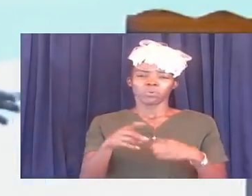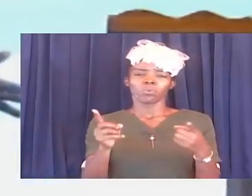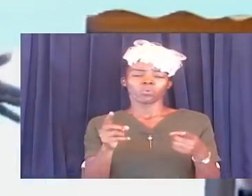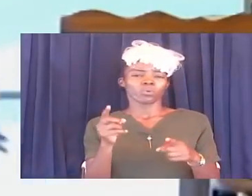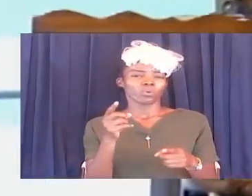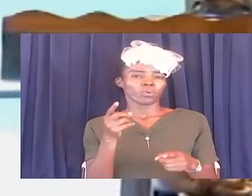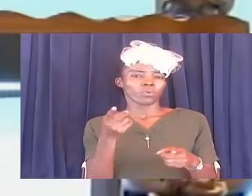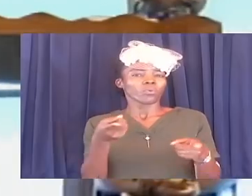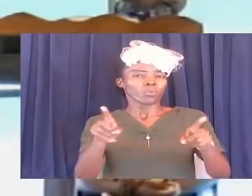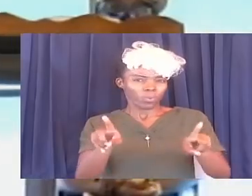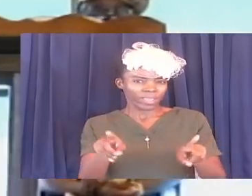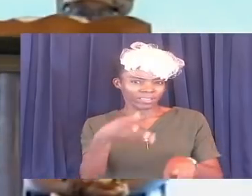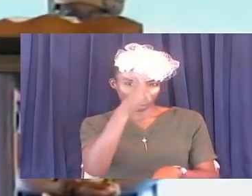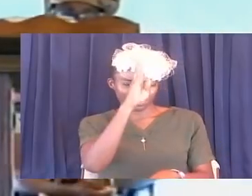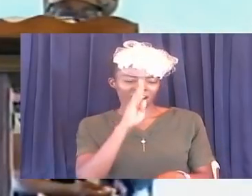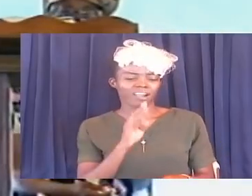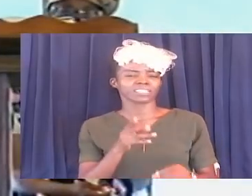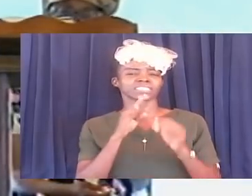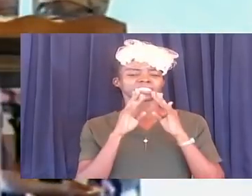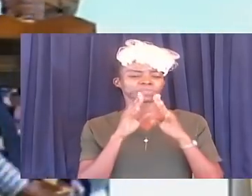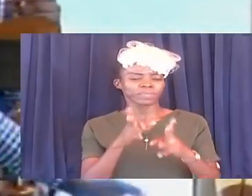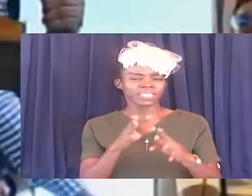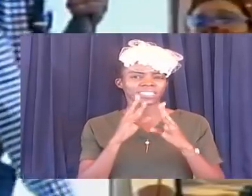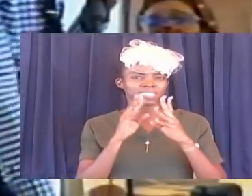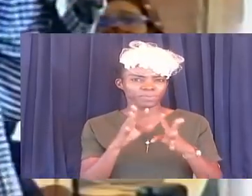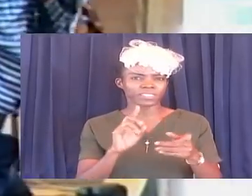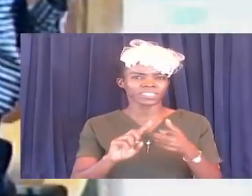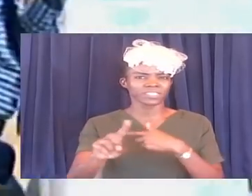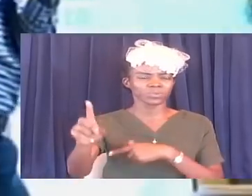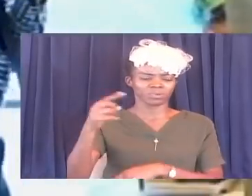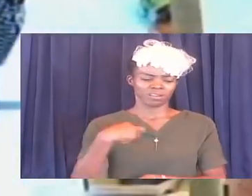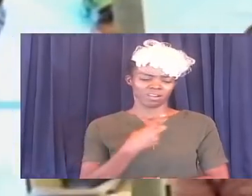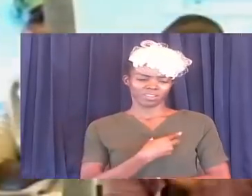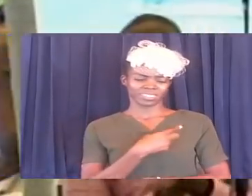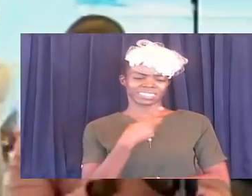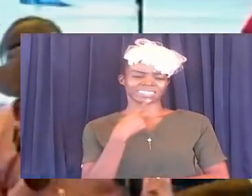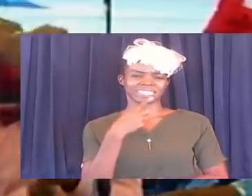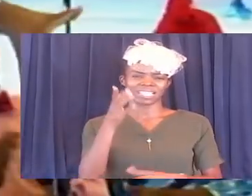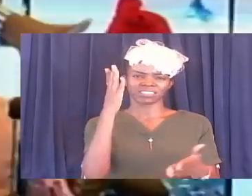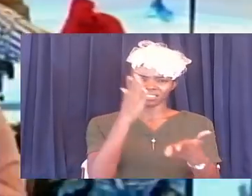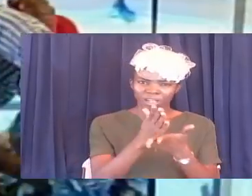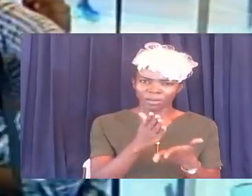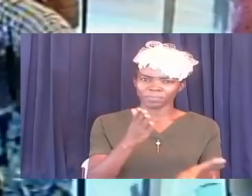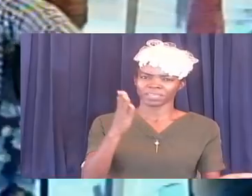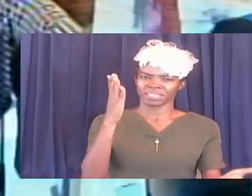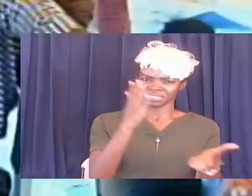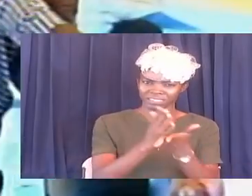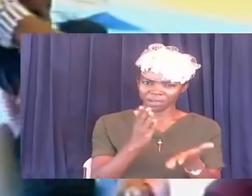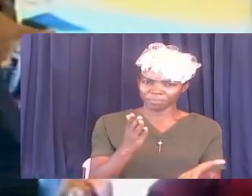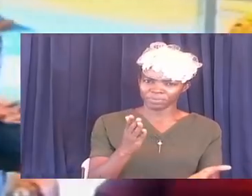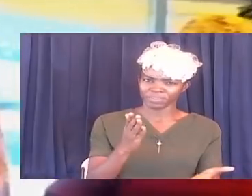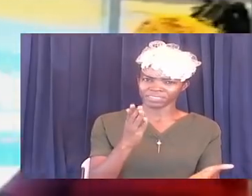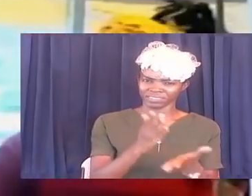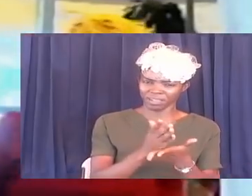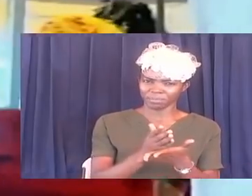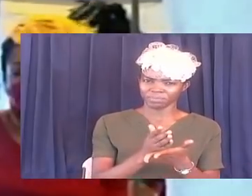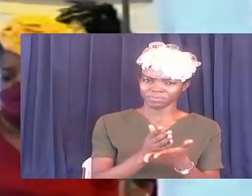Stop. But your line full of ear, man. Bleed out the line,